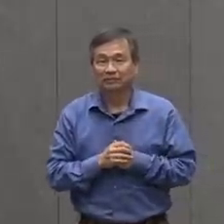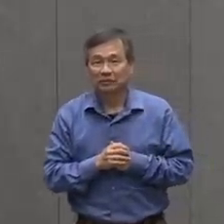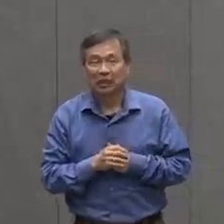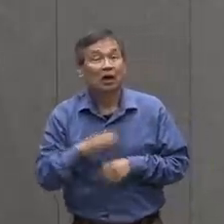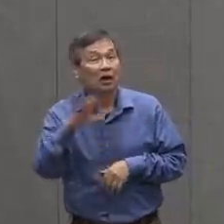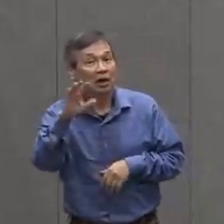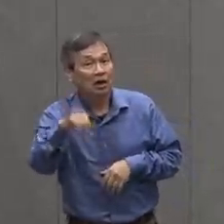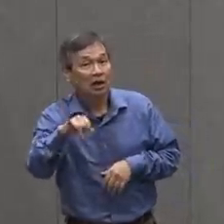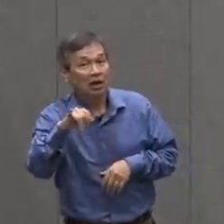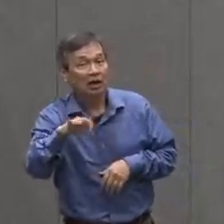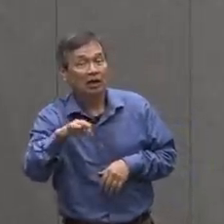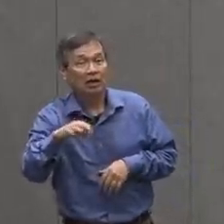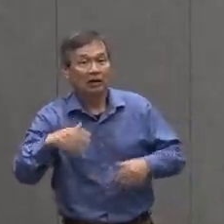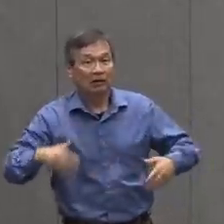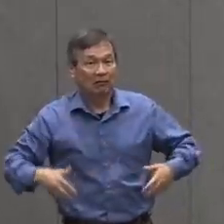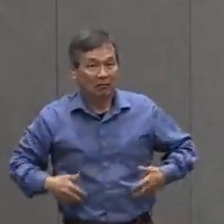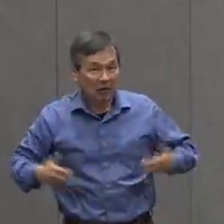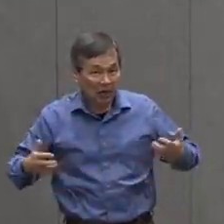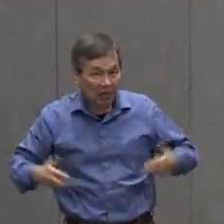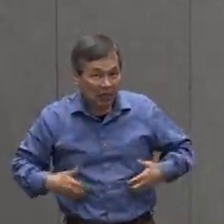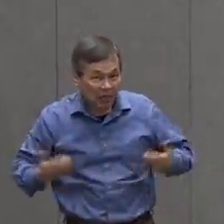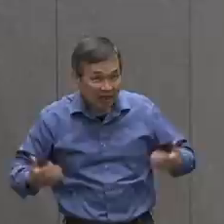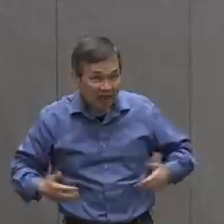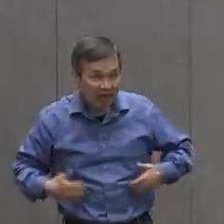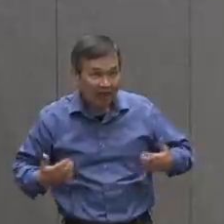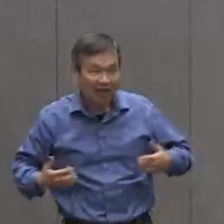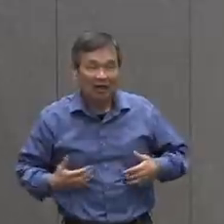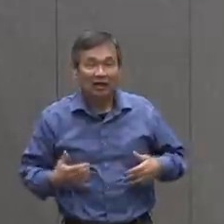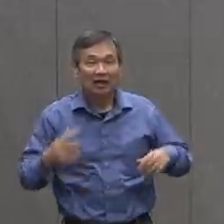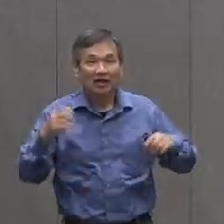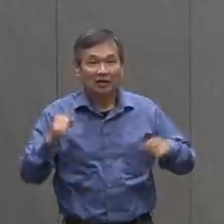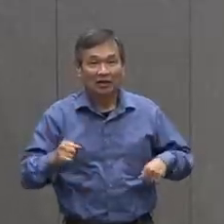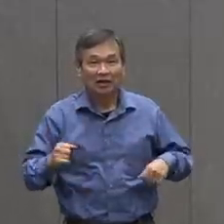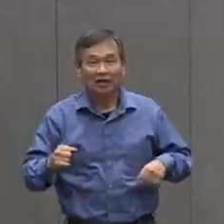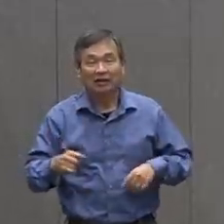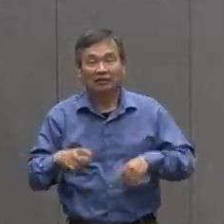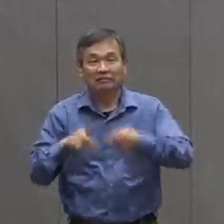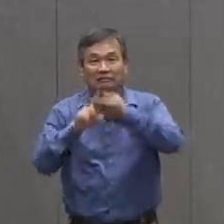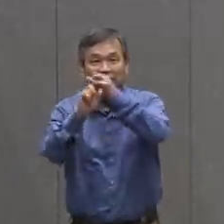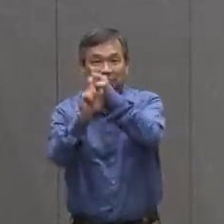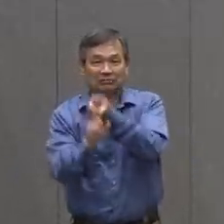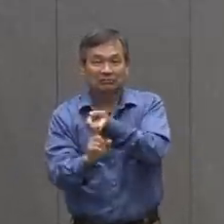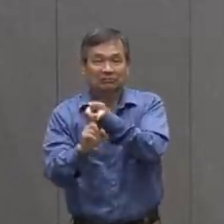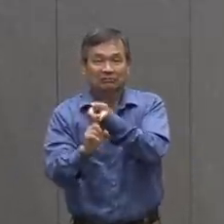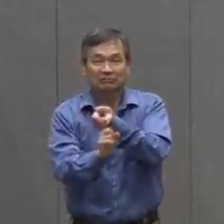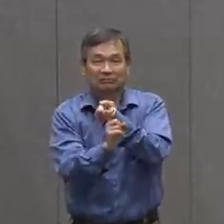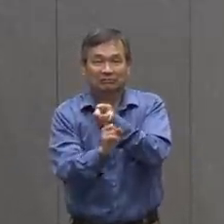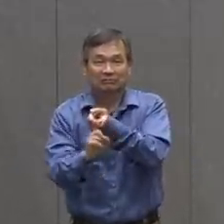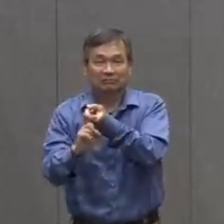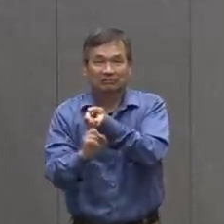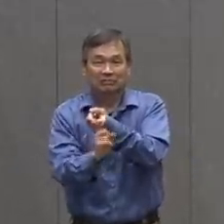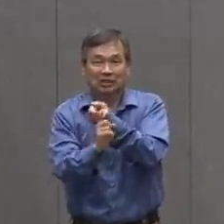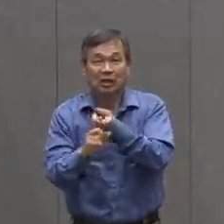And if you're a monkey, you can hang from the tree with your tail.